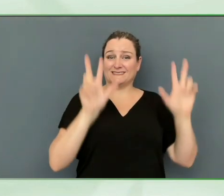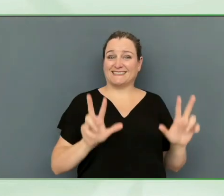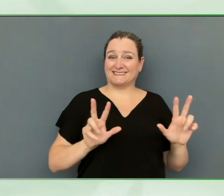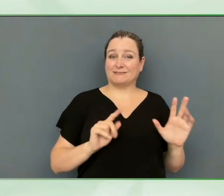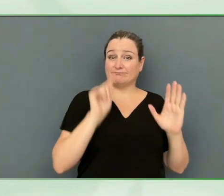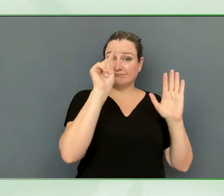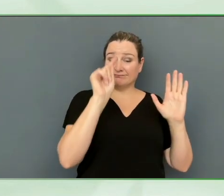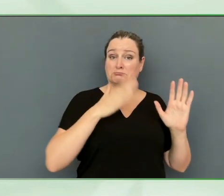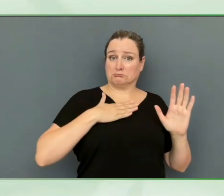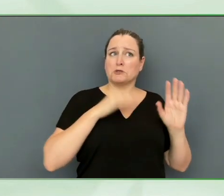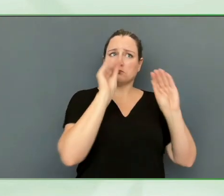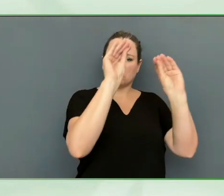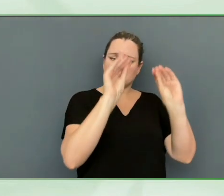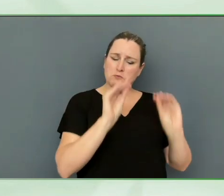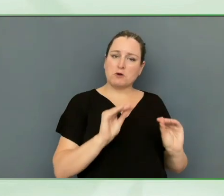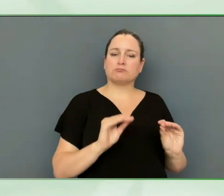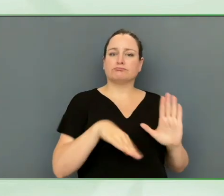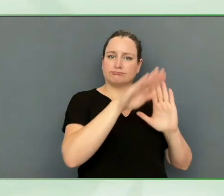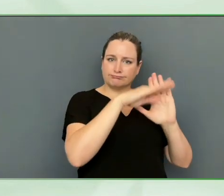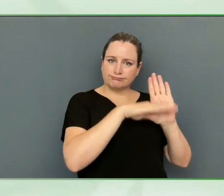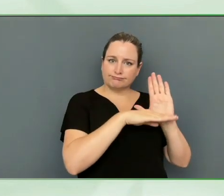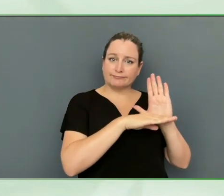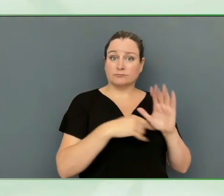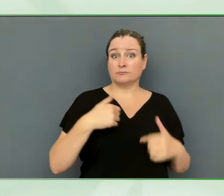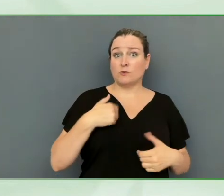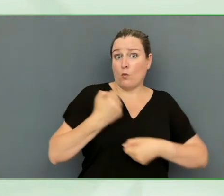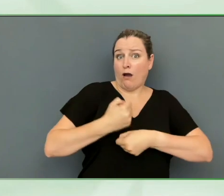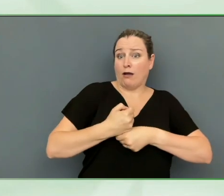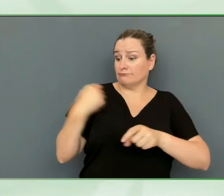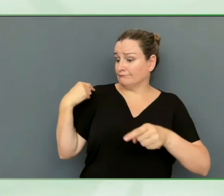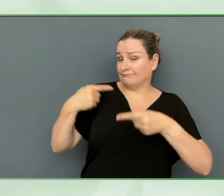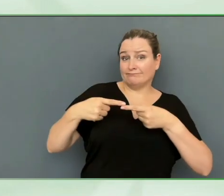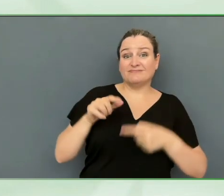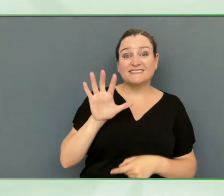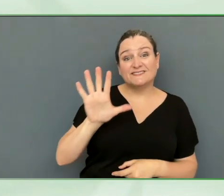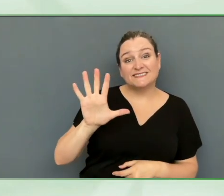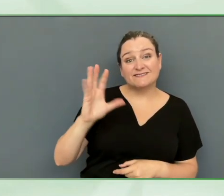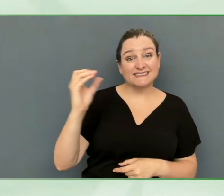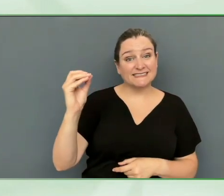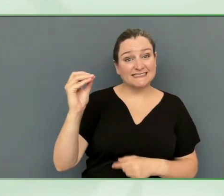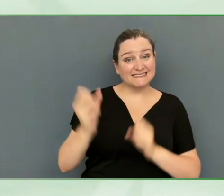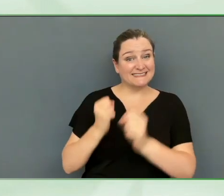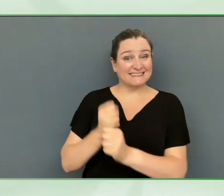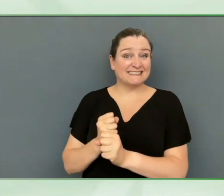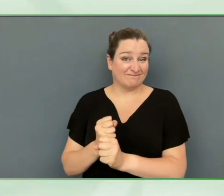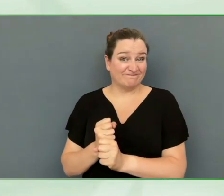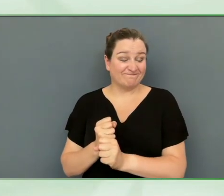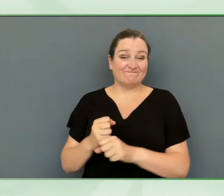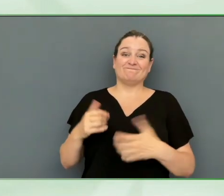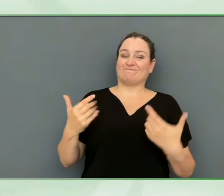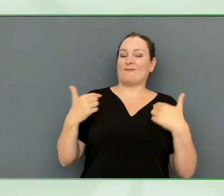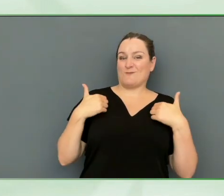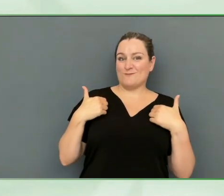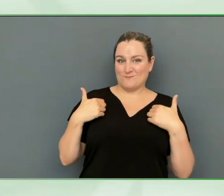last 50 years that we've been in existence is available on our website. We provide webinars on the